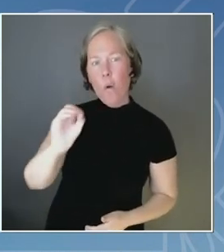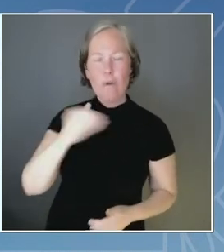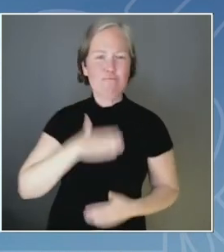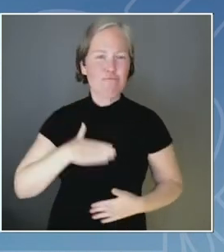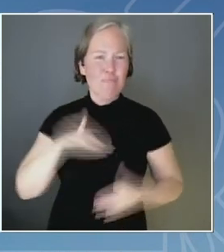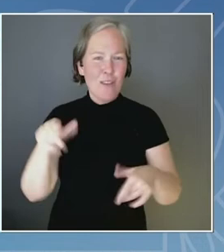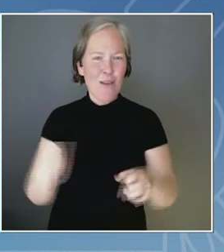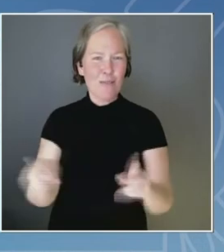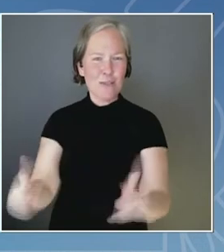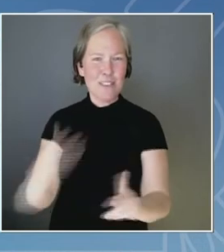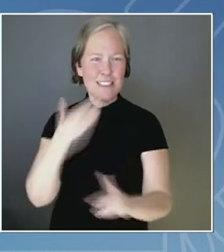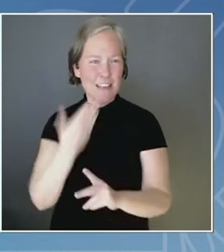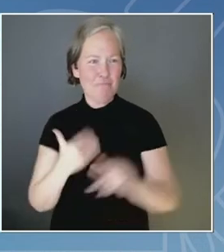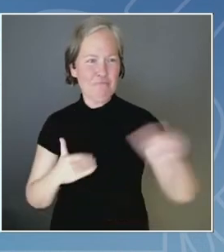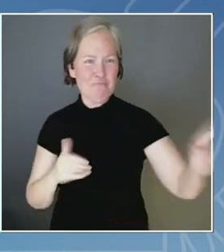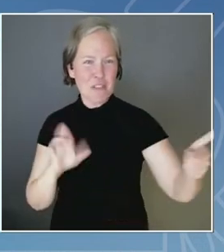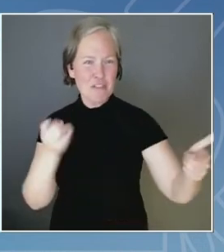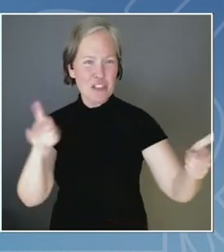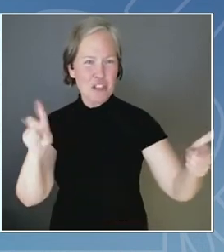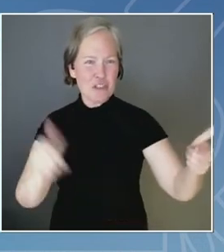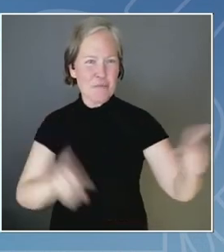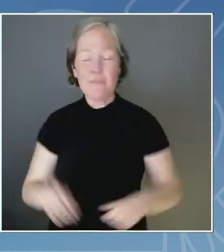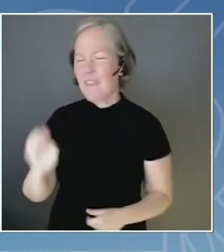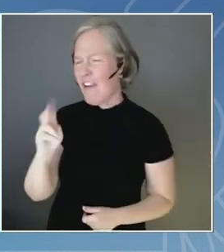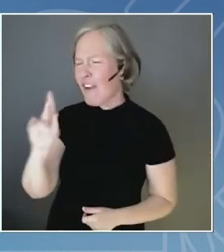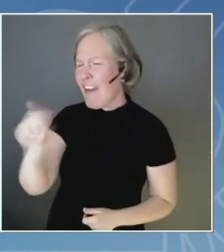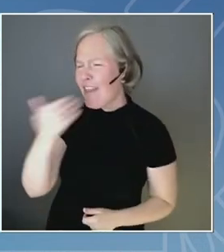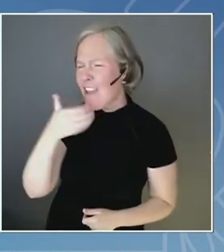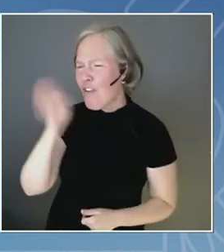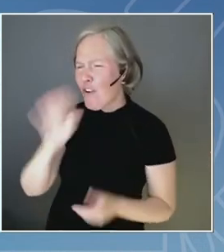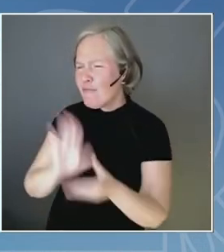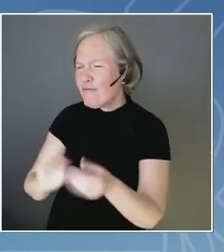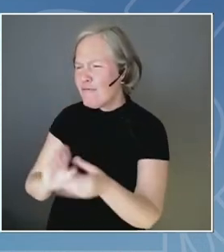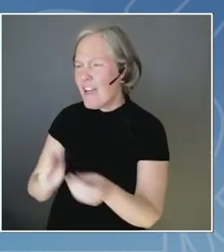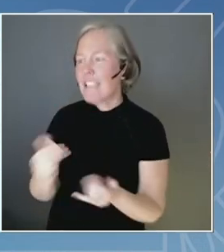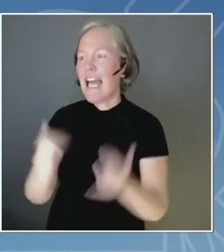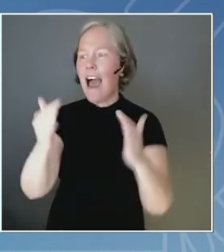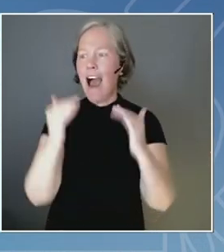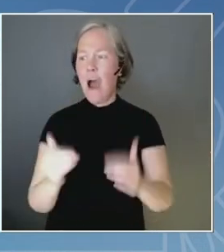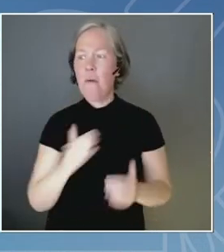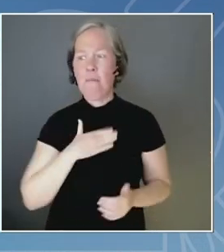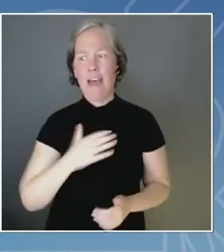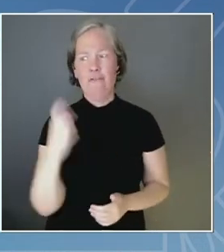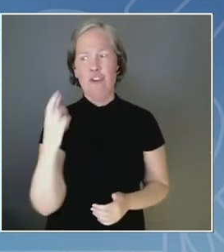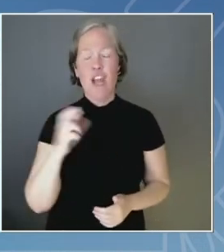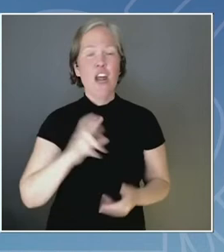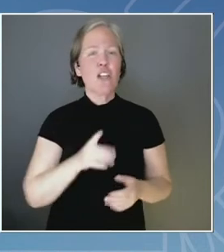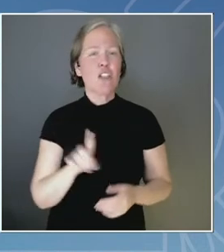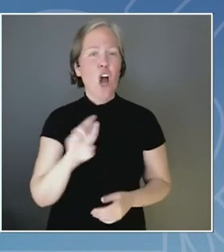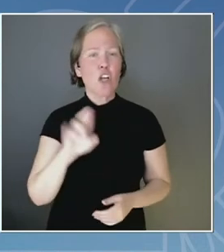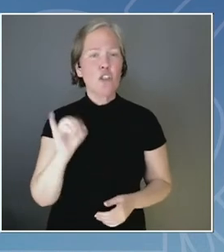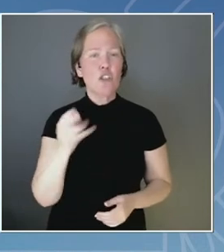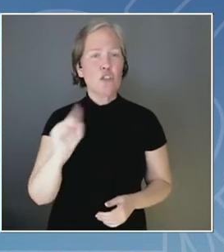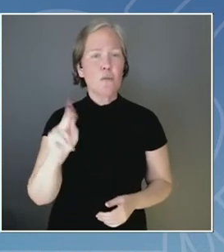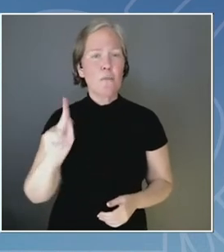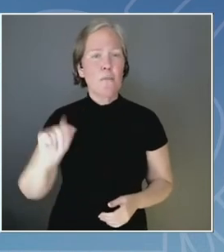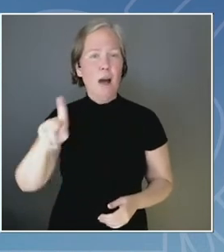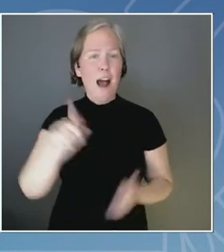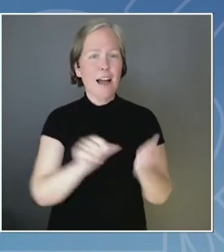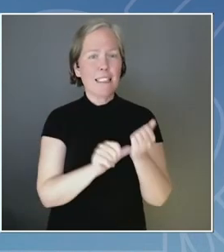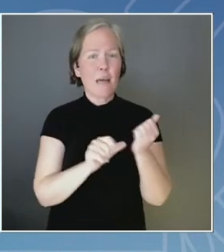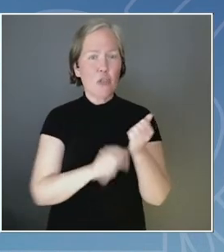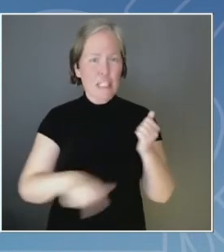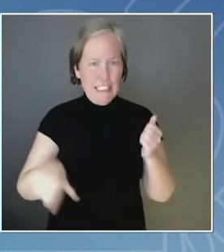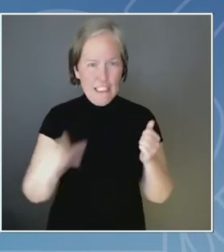Erica, for those words. Let me next turn to my good friend, Dr. Jung Park, Deputy Assistant Secretary of State for Multilateral